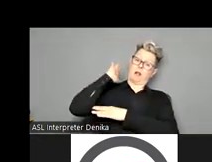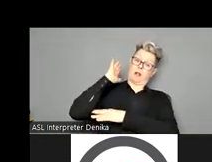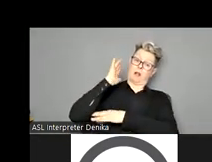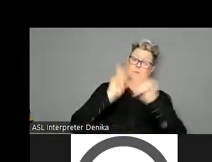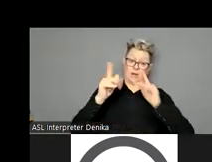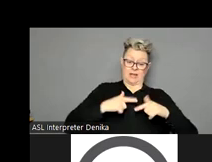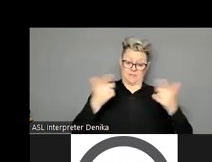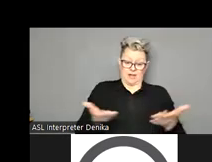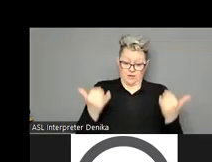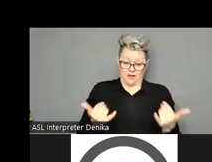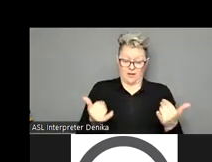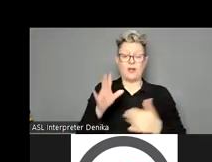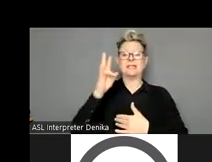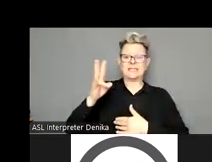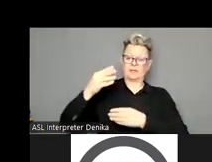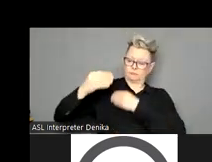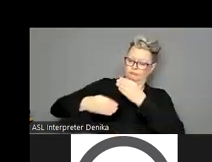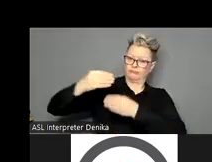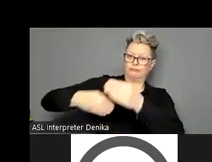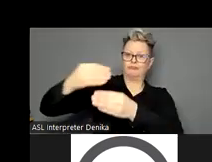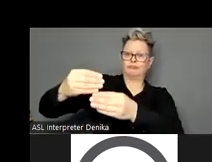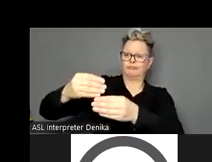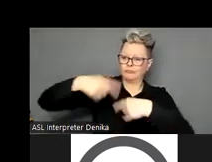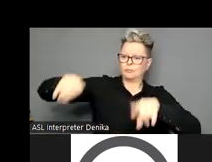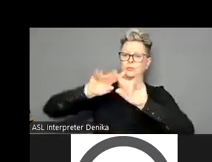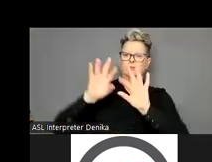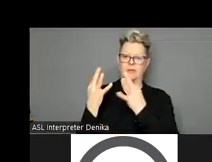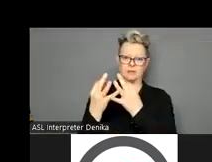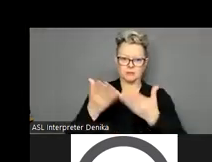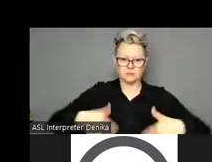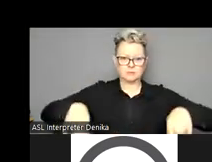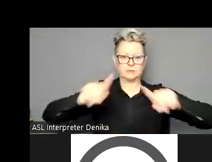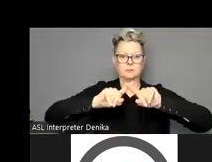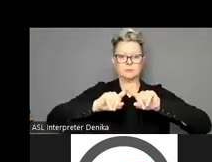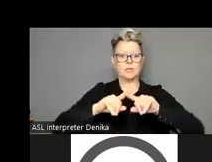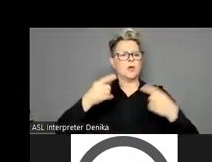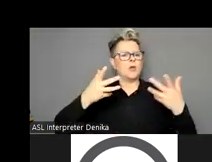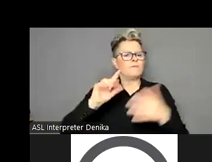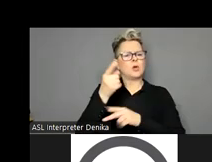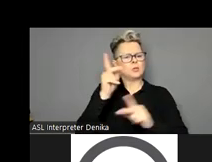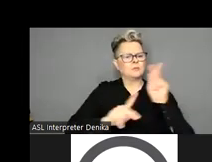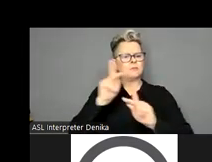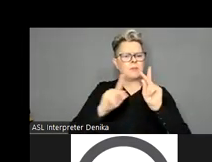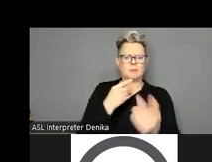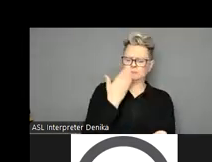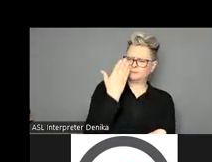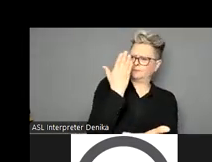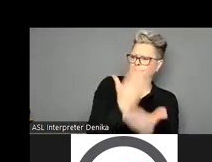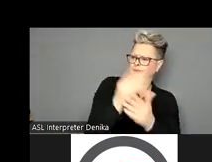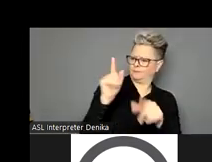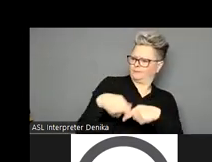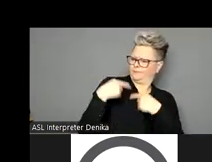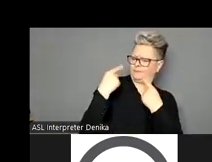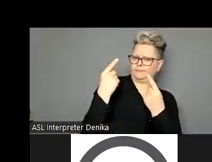7 generations to come. As First Peoples have done since time immemorial, we strive to be responsible